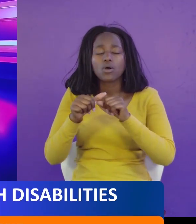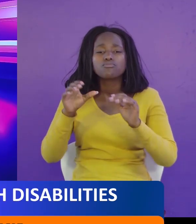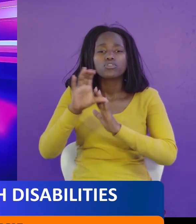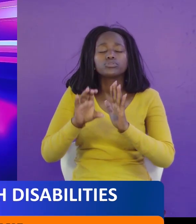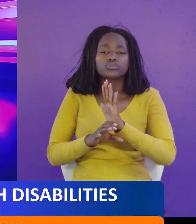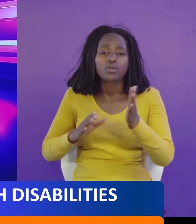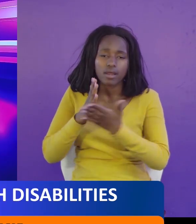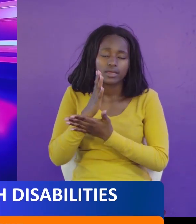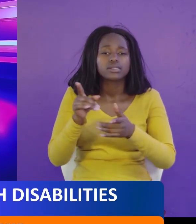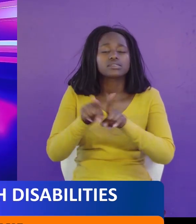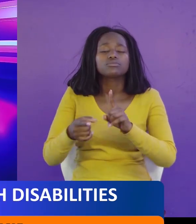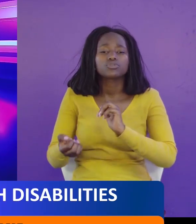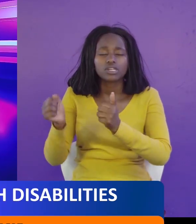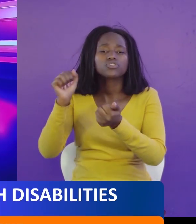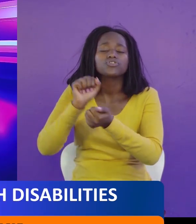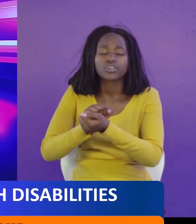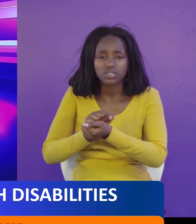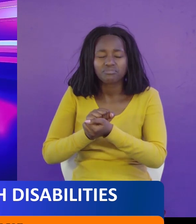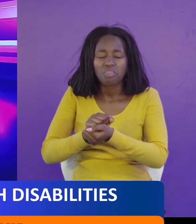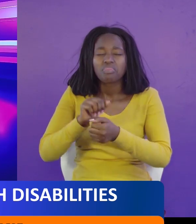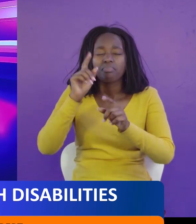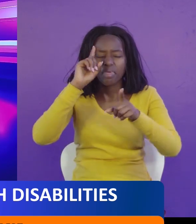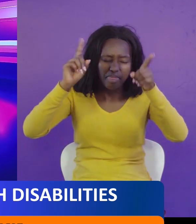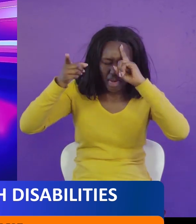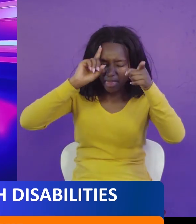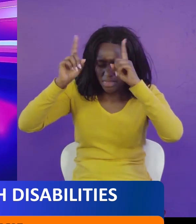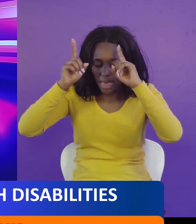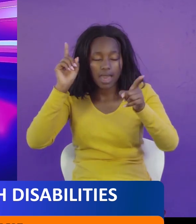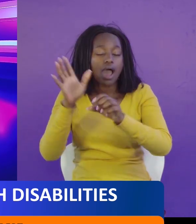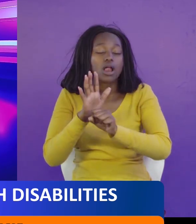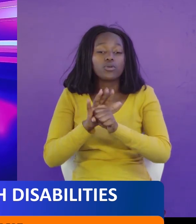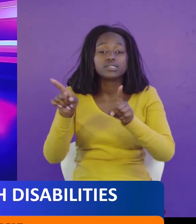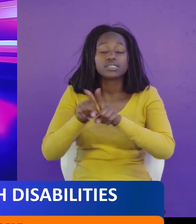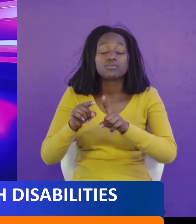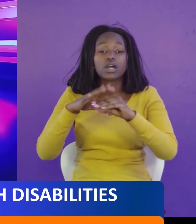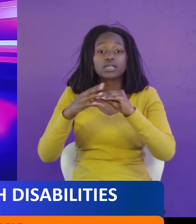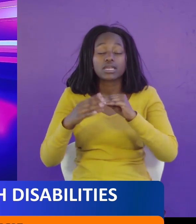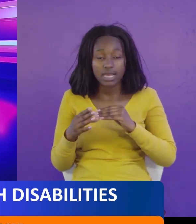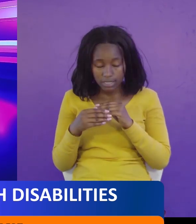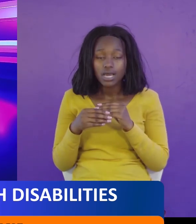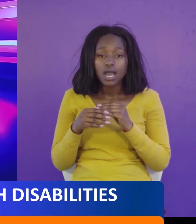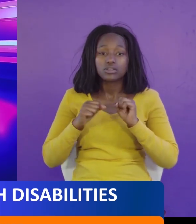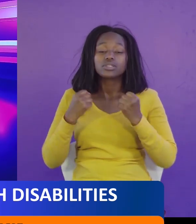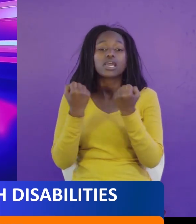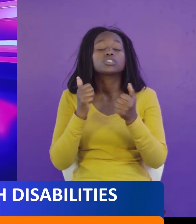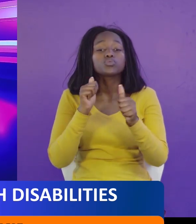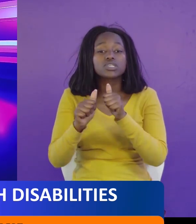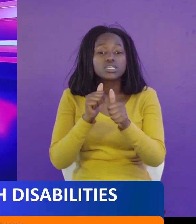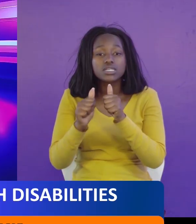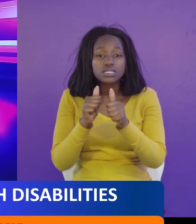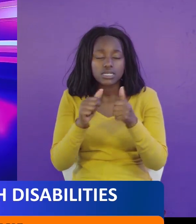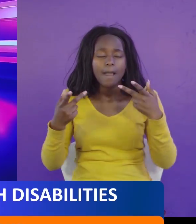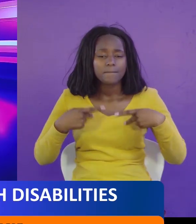break stereotypes and create a society that embraces persons with disabilities as equal